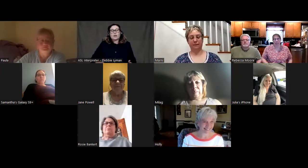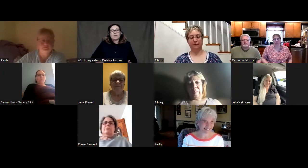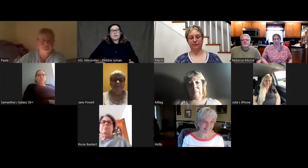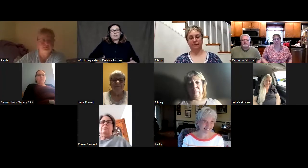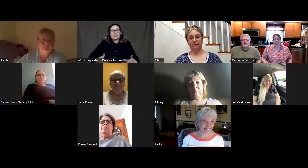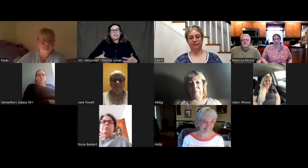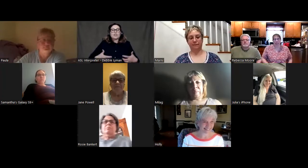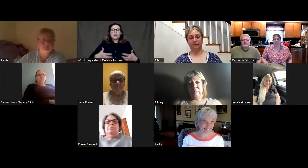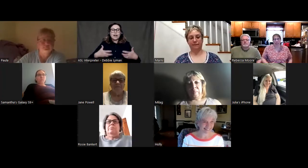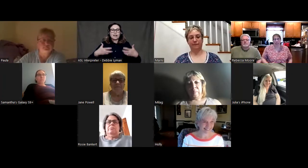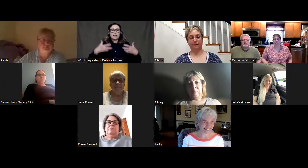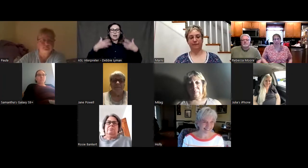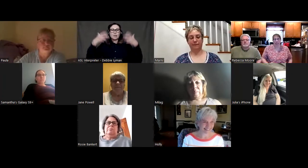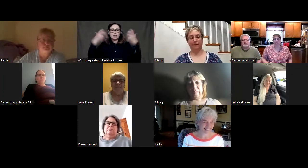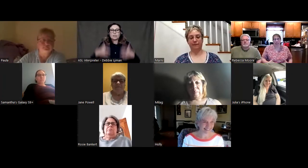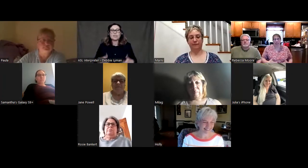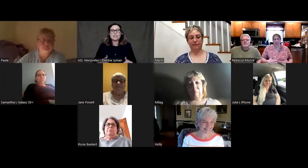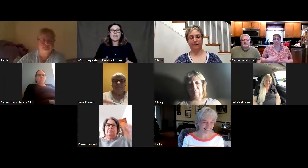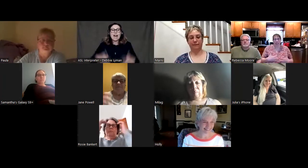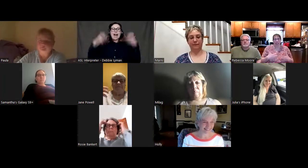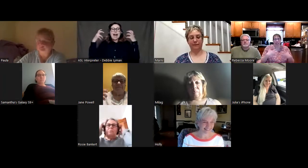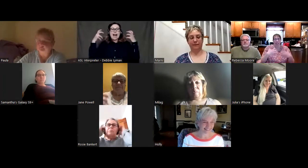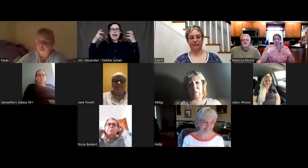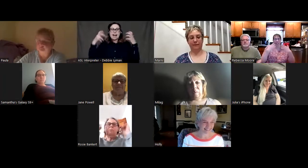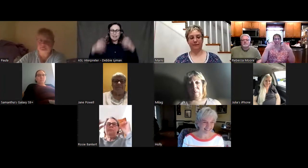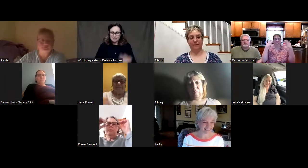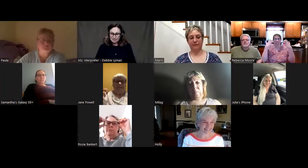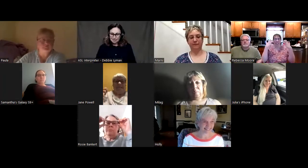in your stomach and you kind of come up. So it's like,